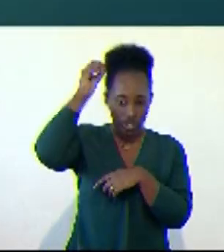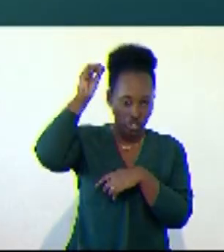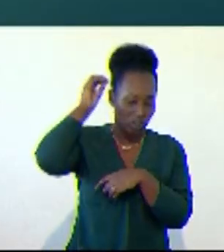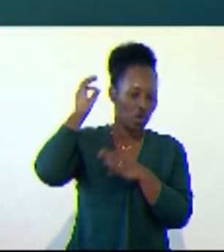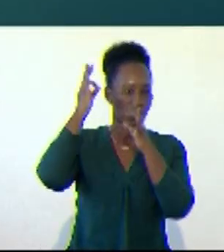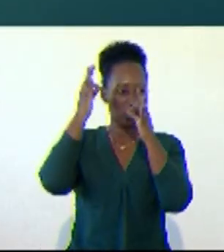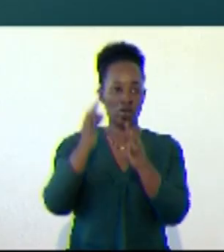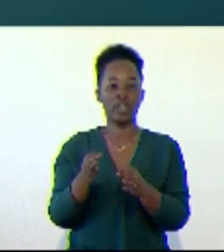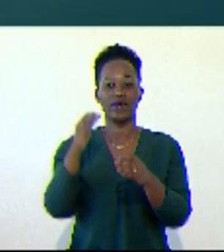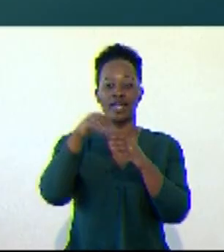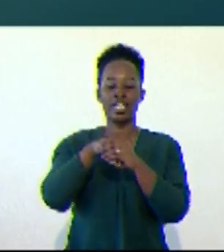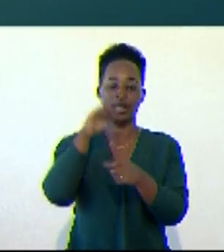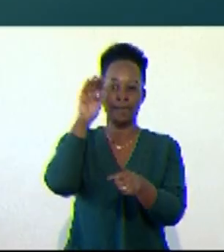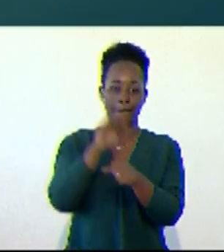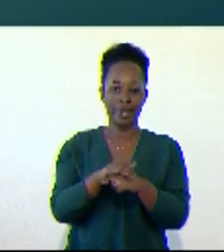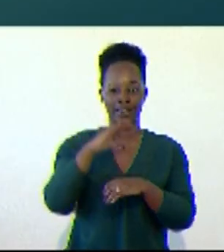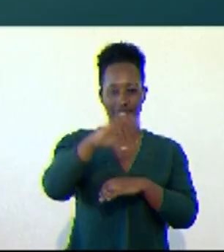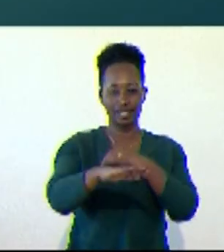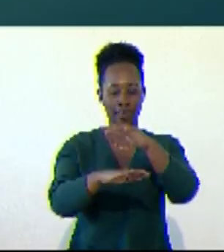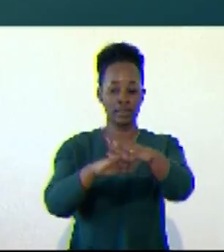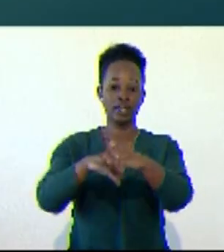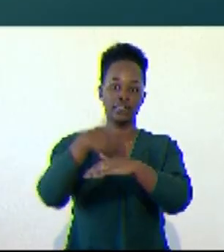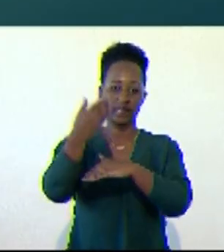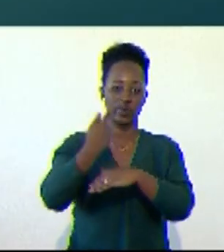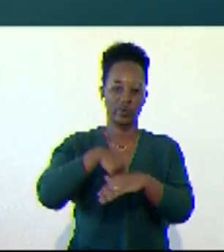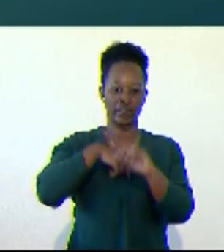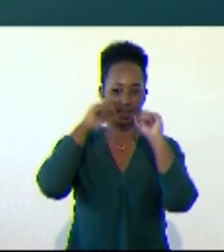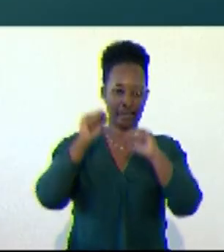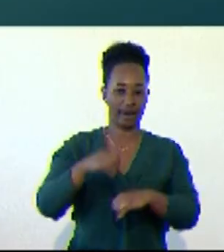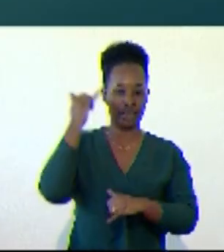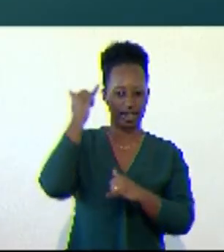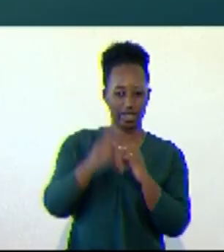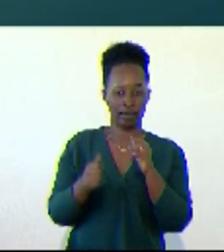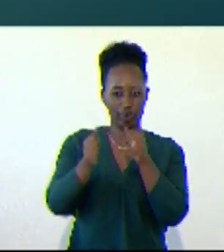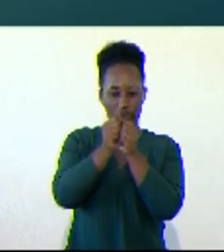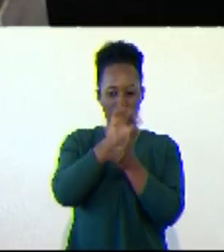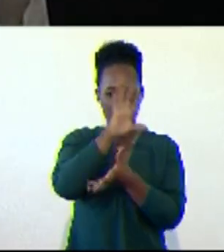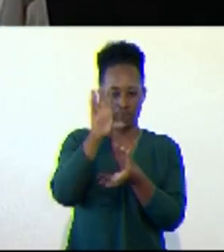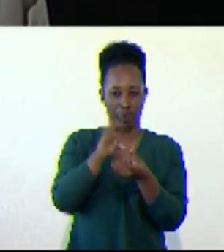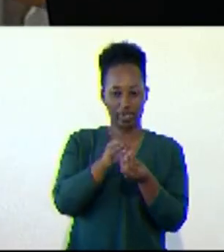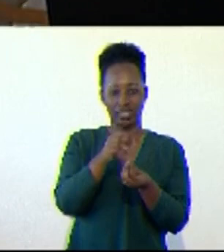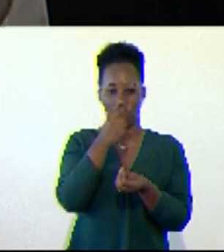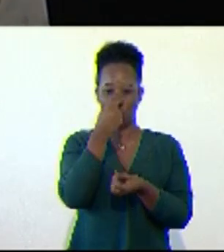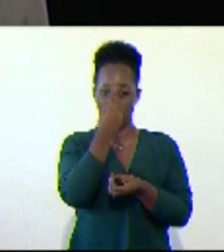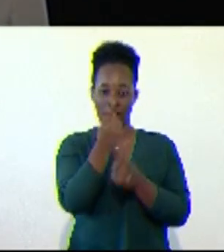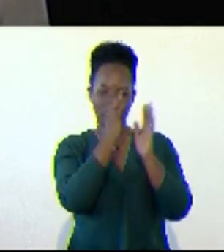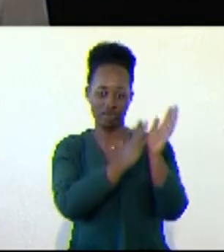compound in many steps so that we can end up with the compound we want to